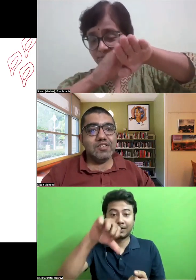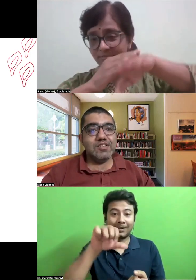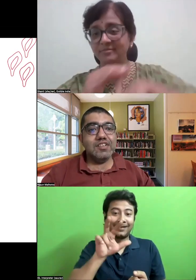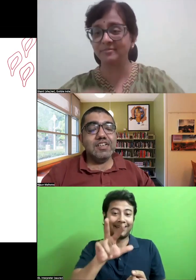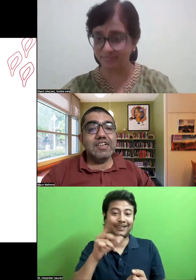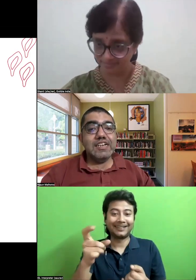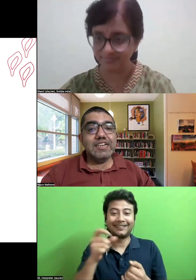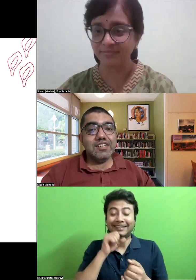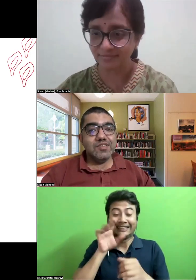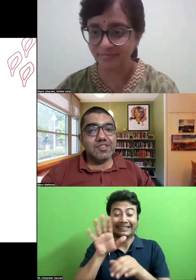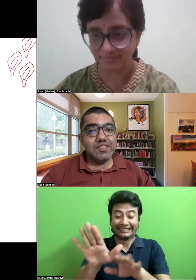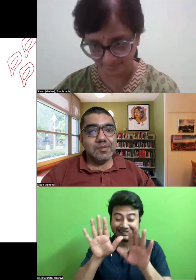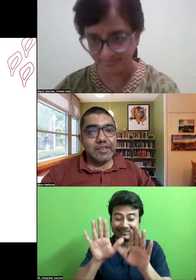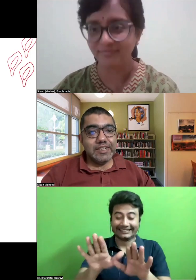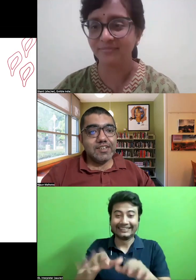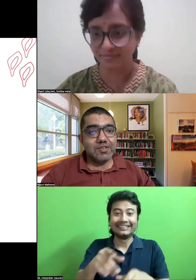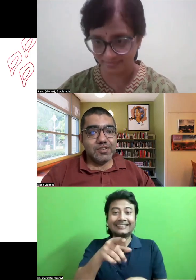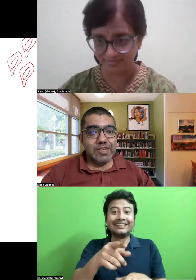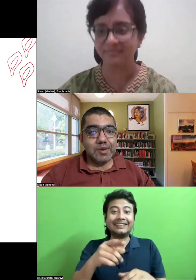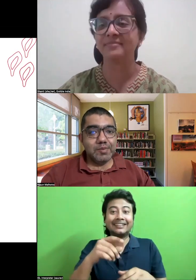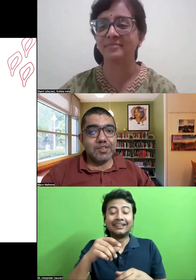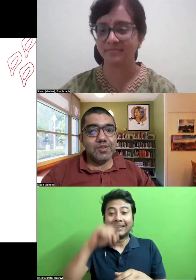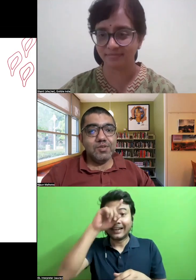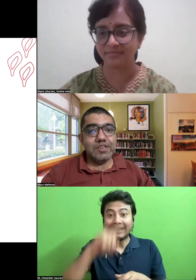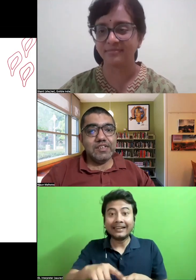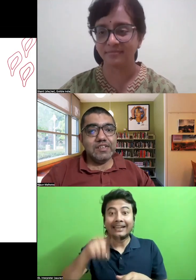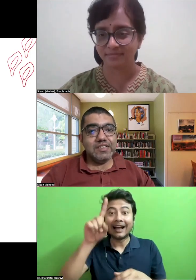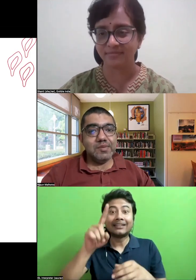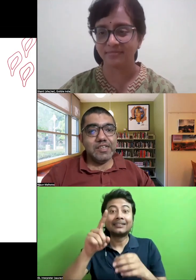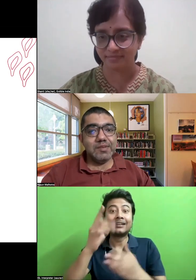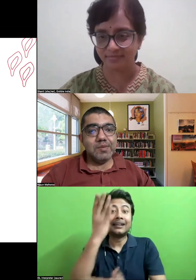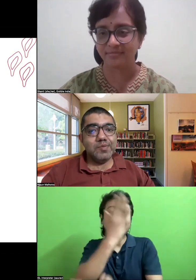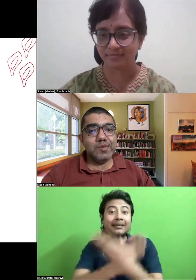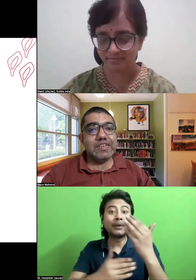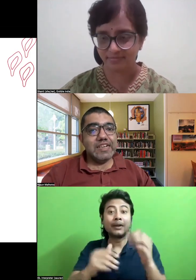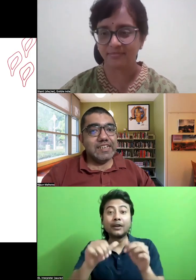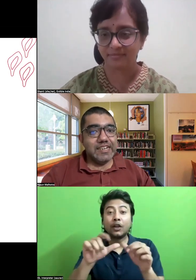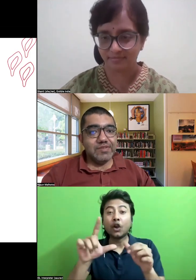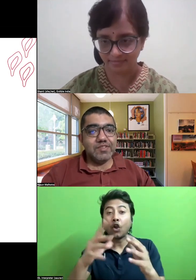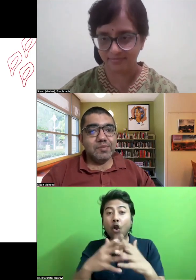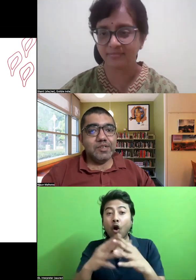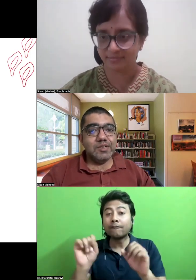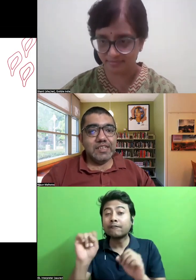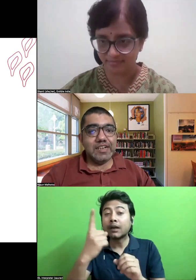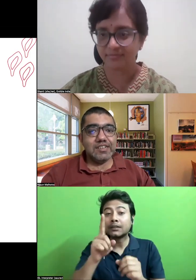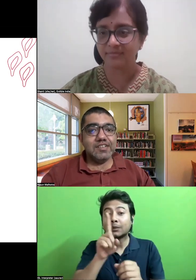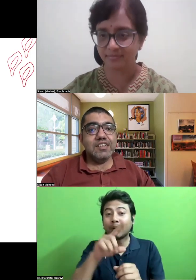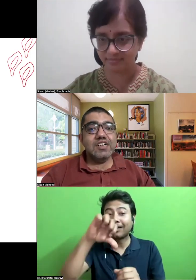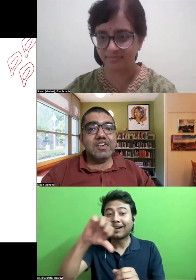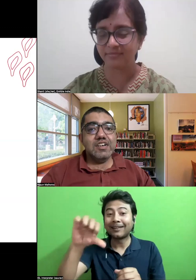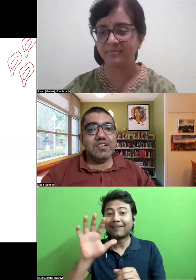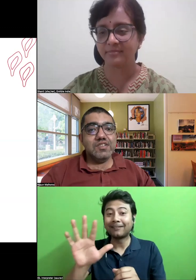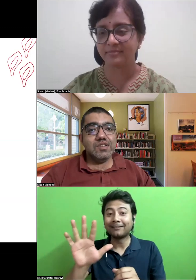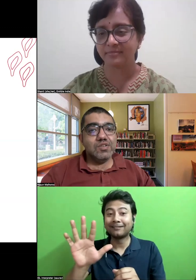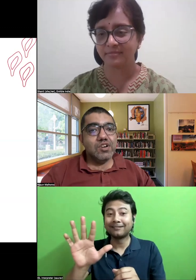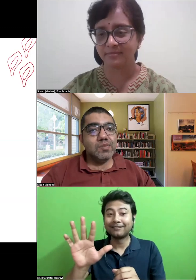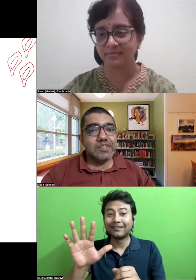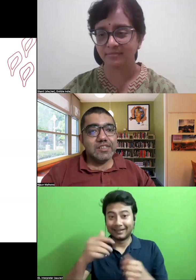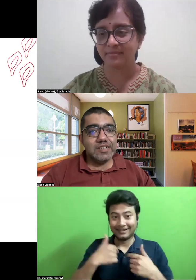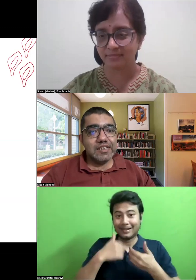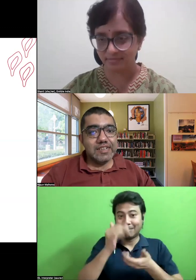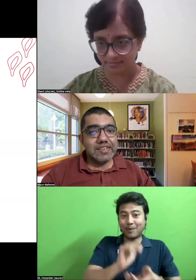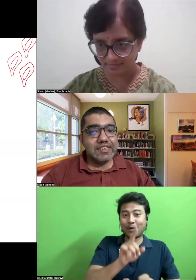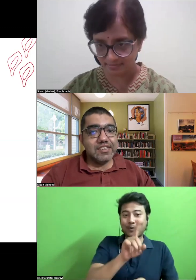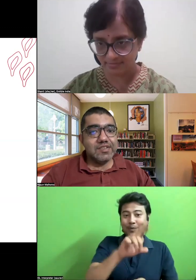before India's first Disability Act also came up. As you know, disability came up in 1995, the PWD Act. So there was not